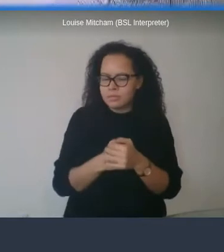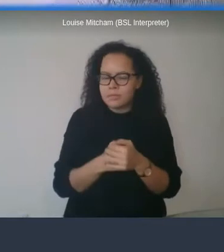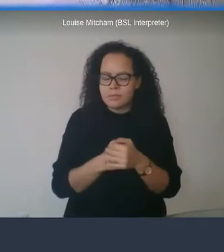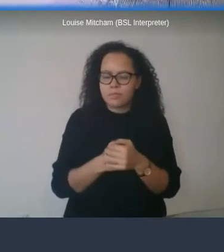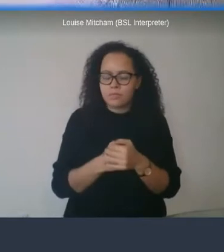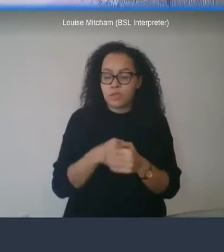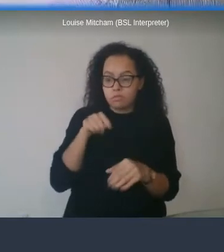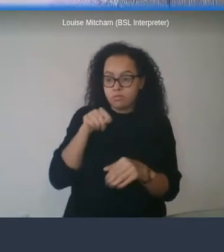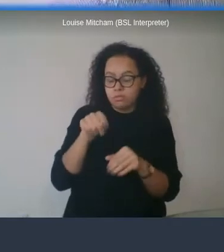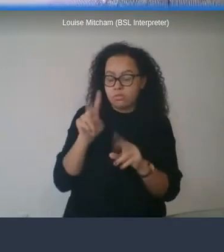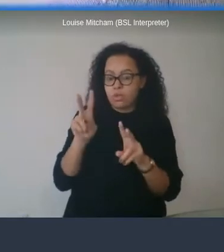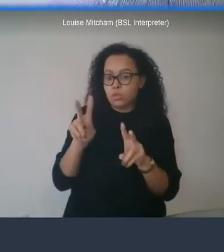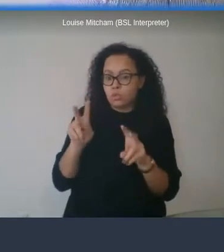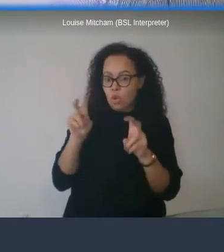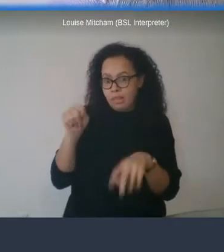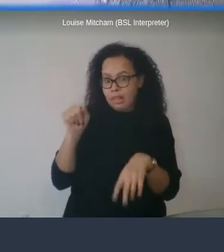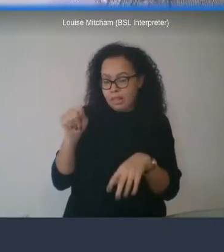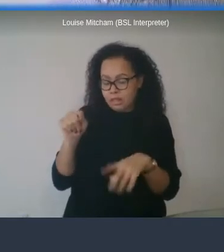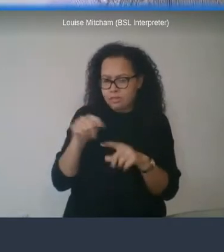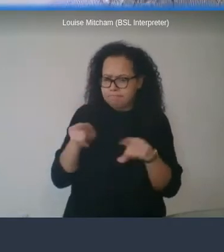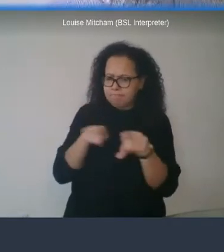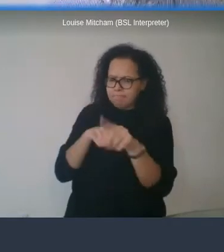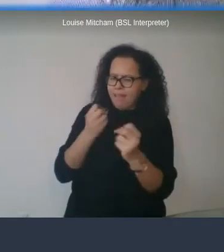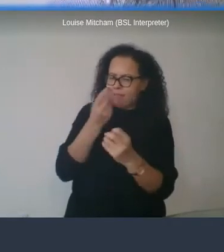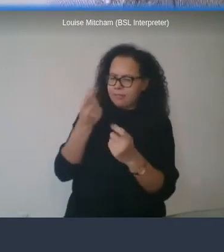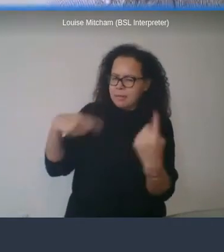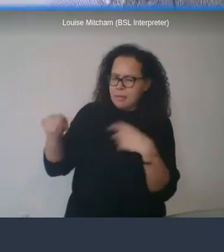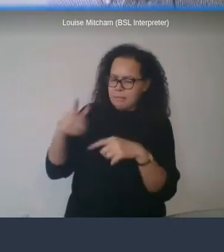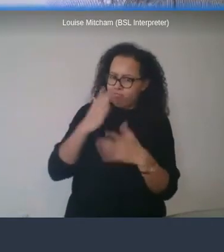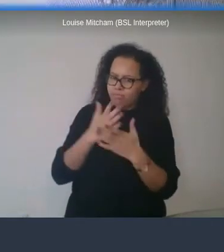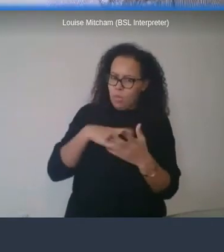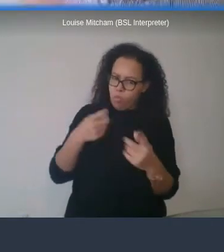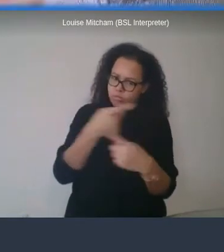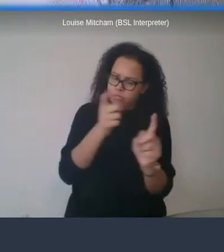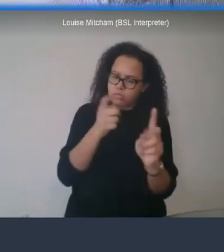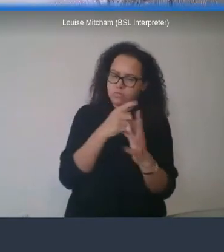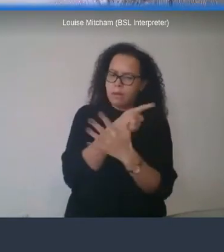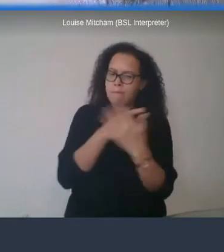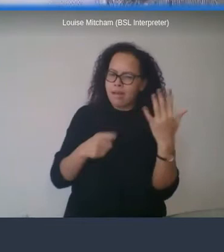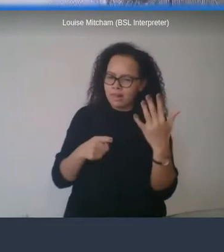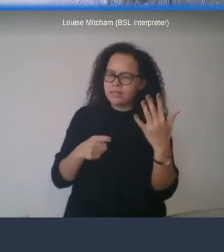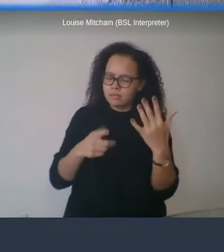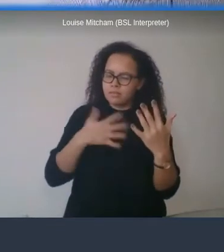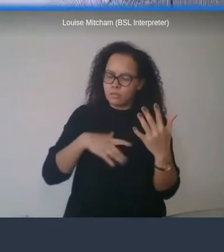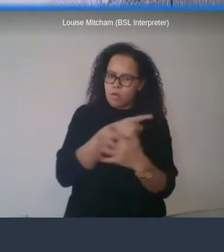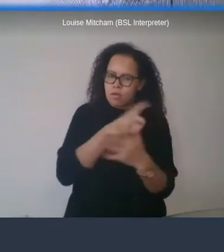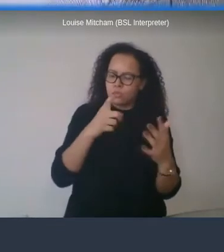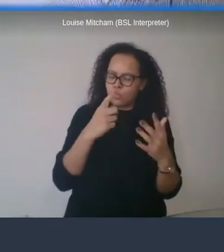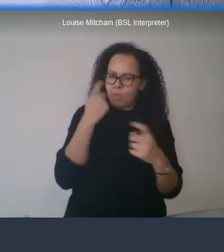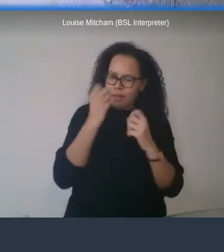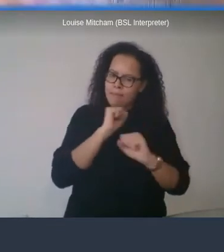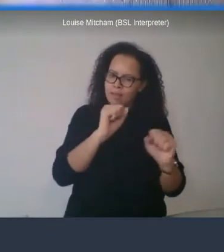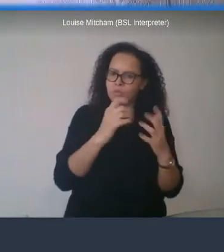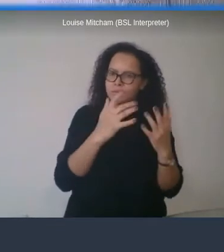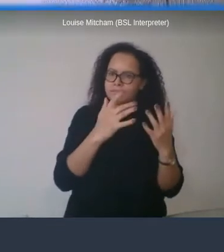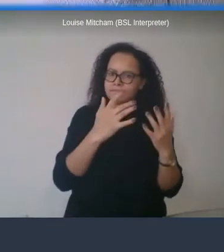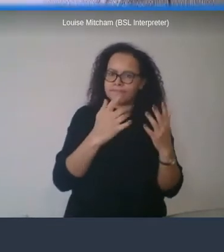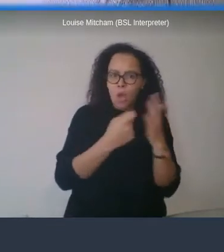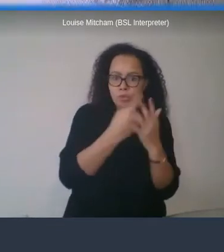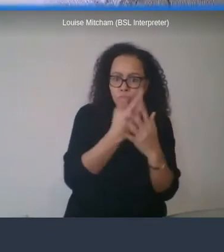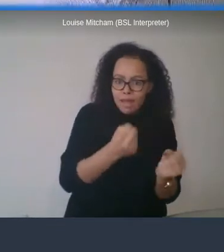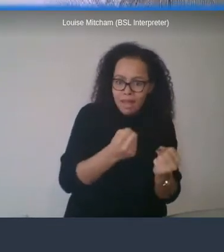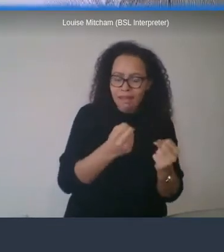want to get your on balance, your opinion around, you know, the opportunities and risks that we are currently